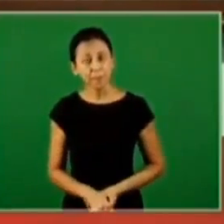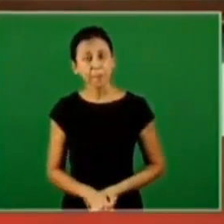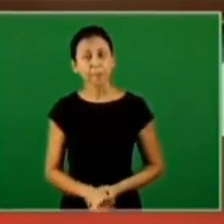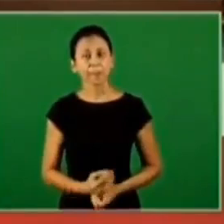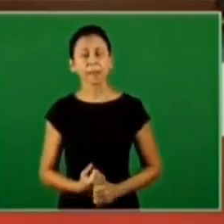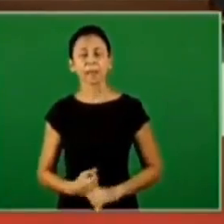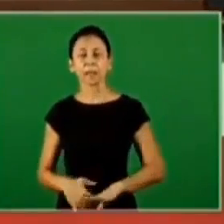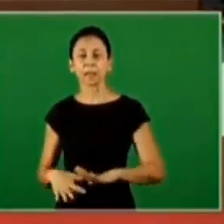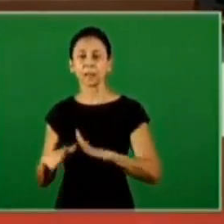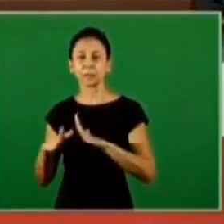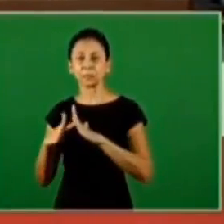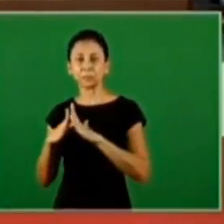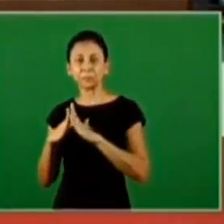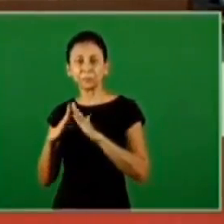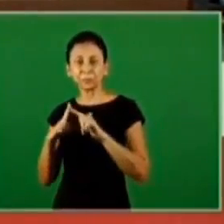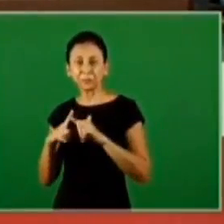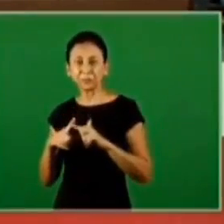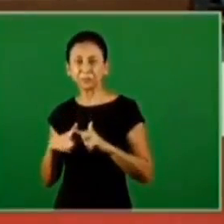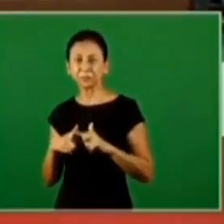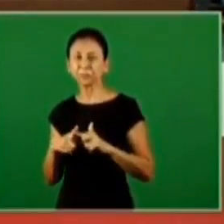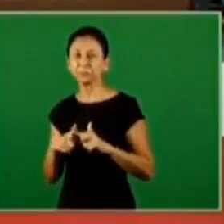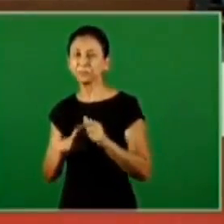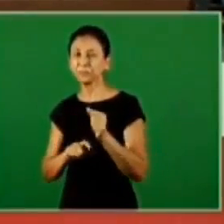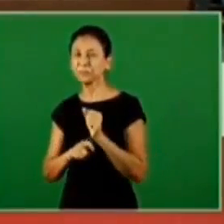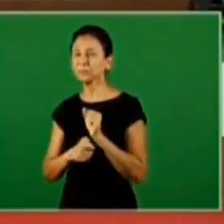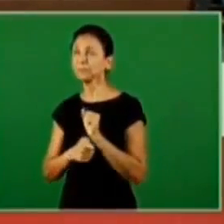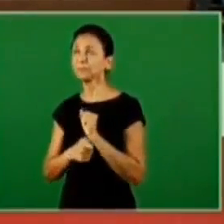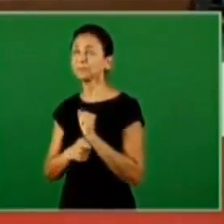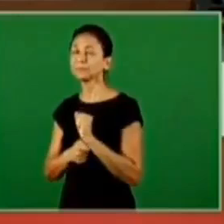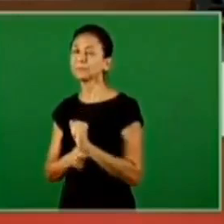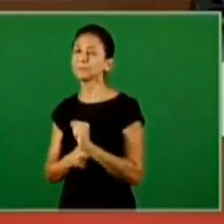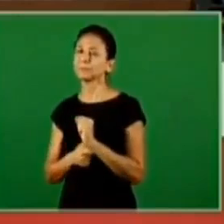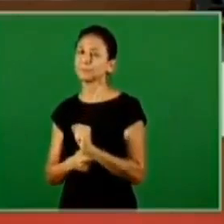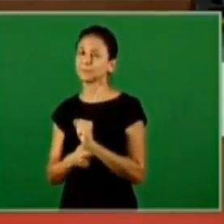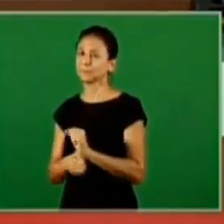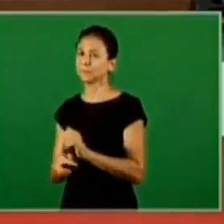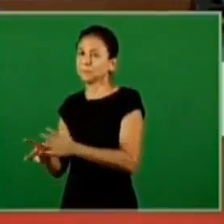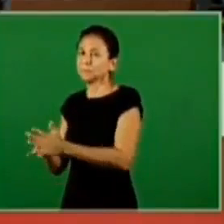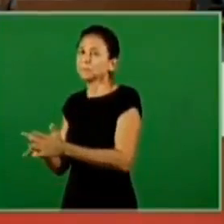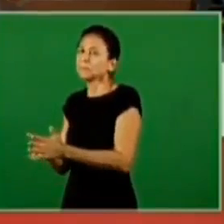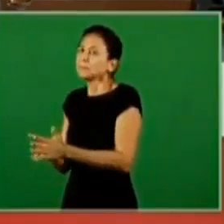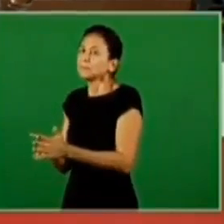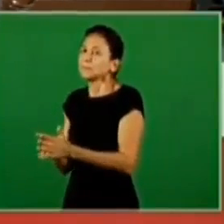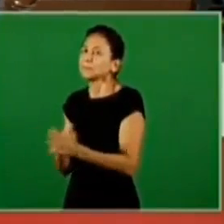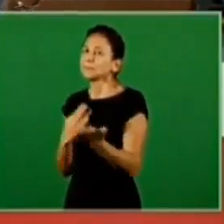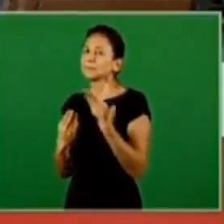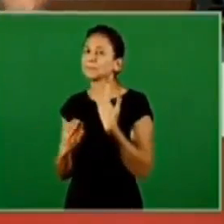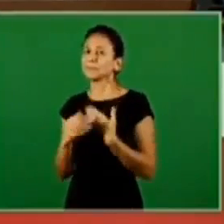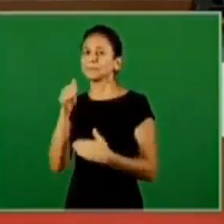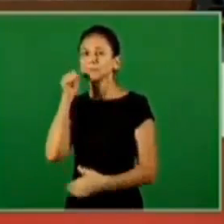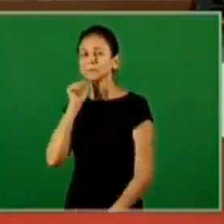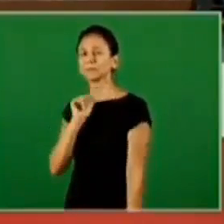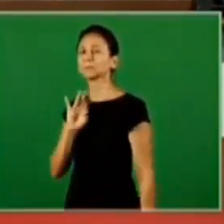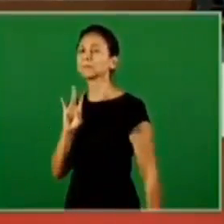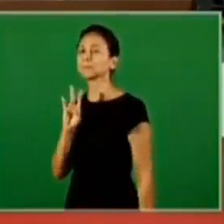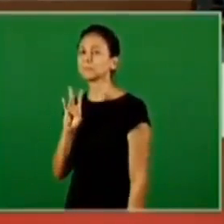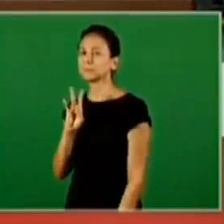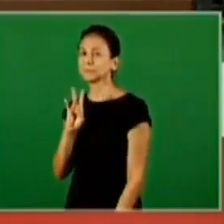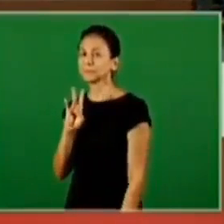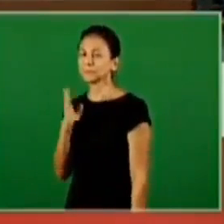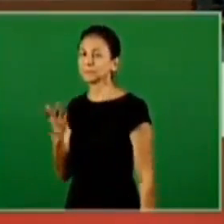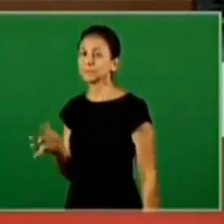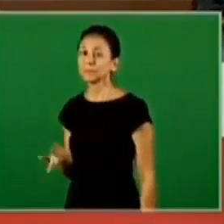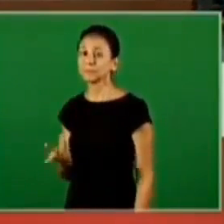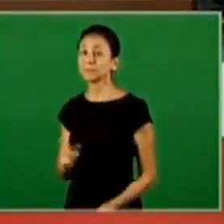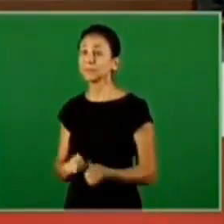a church is going to deliver the mysteries of the bride that the bride received from the